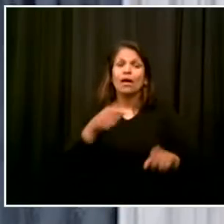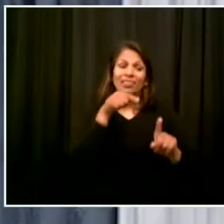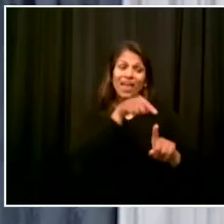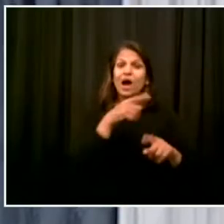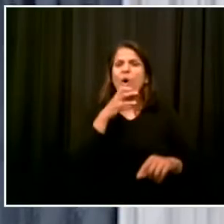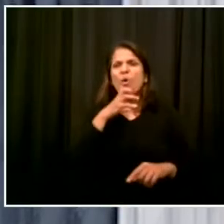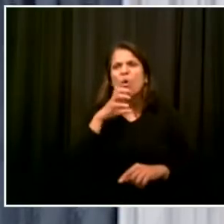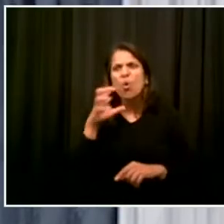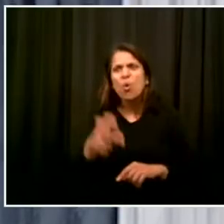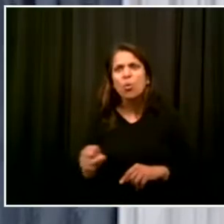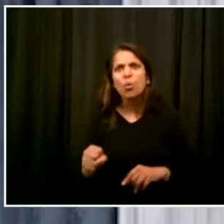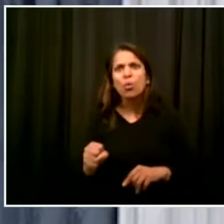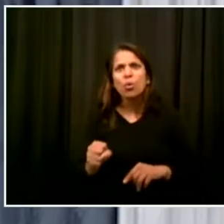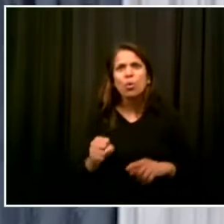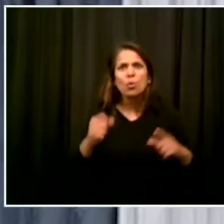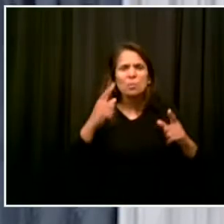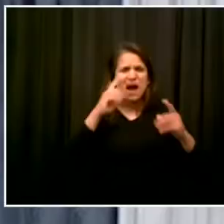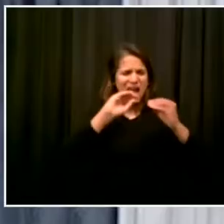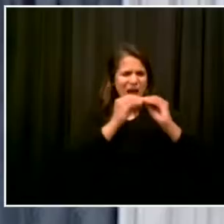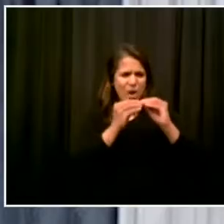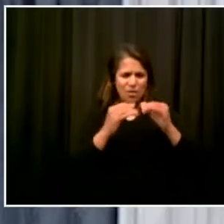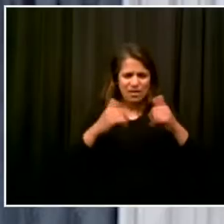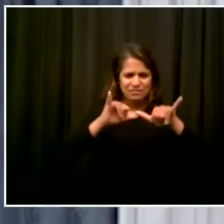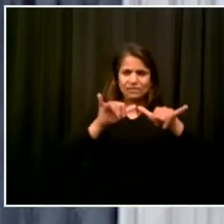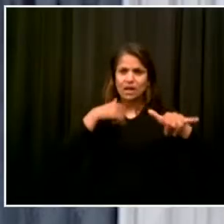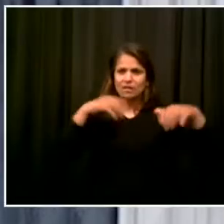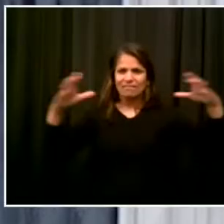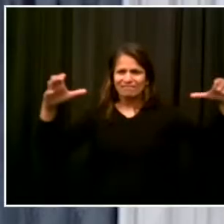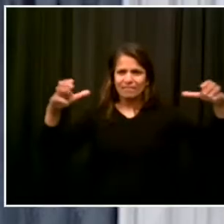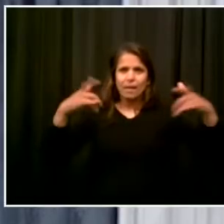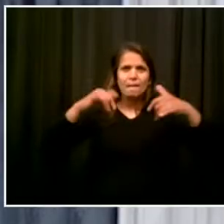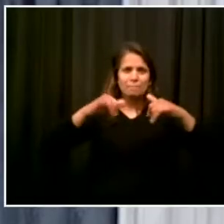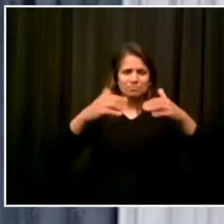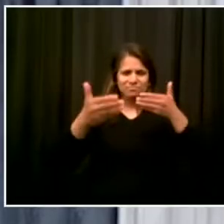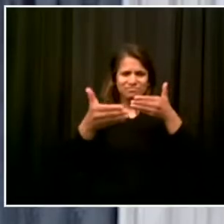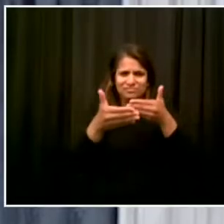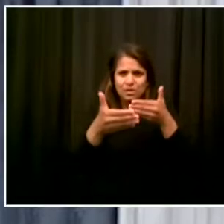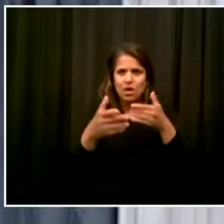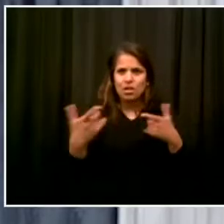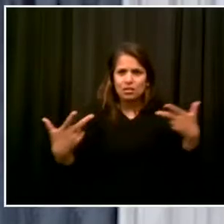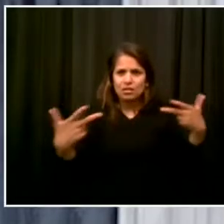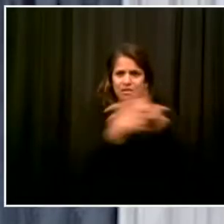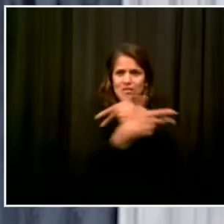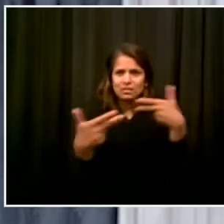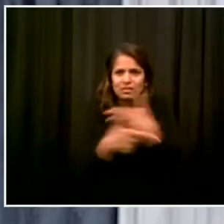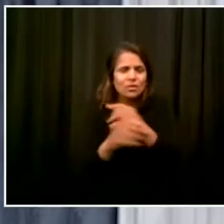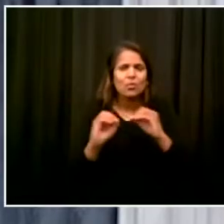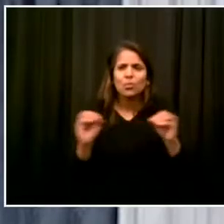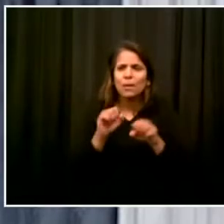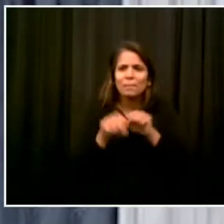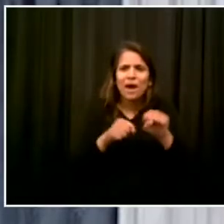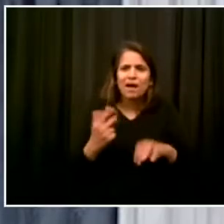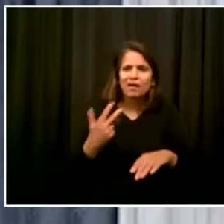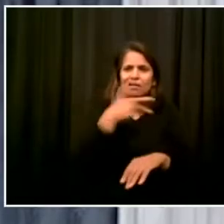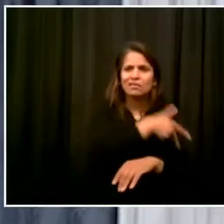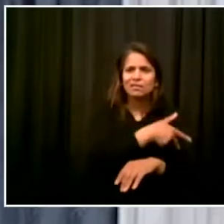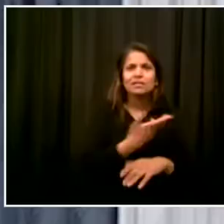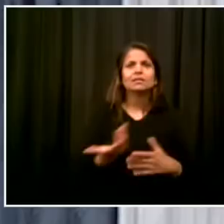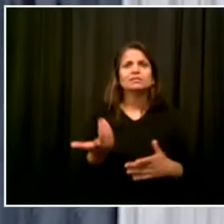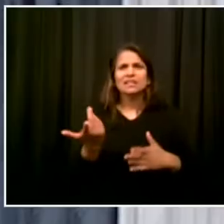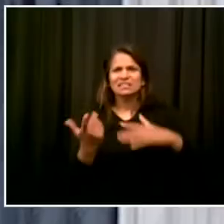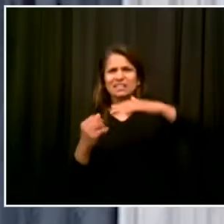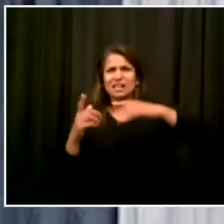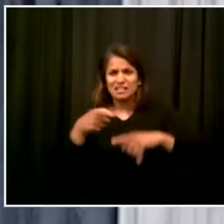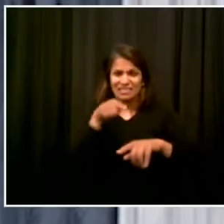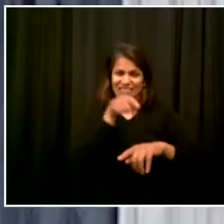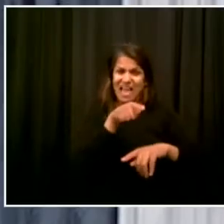Sam. I think he acknowledges to some degree 100-plus-year-old bridges are hard to retrofit, and sort of perhaps we need some new pedestrian bike